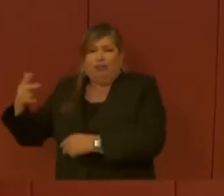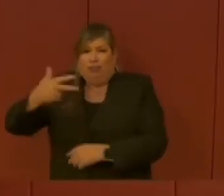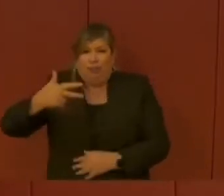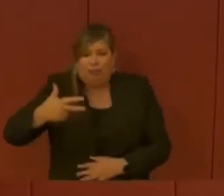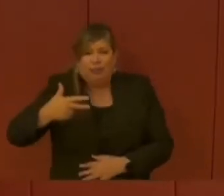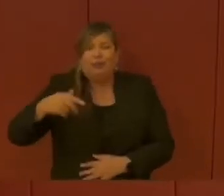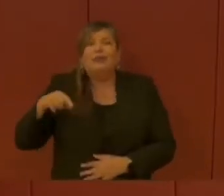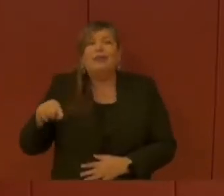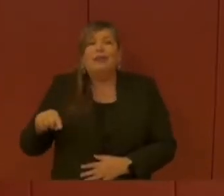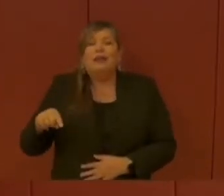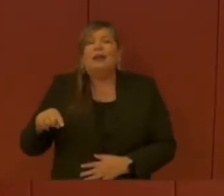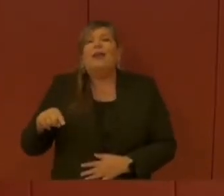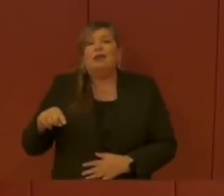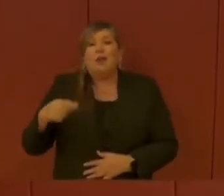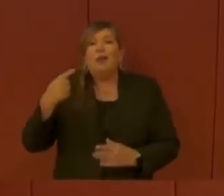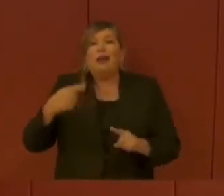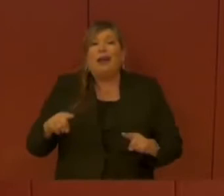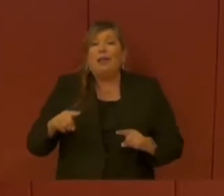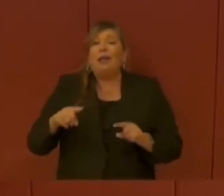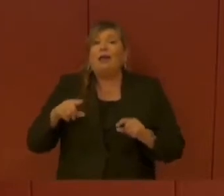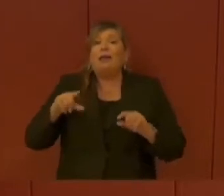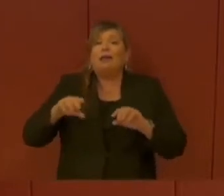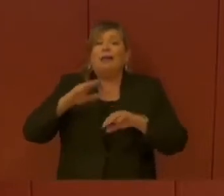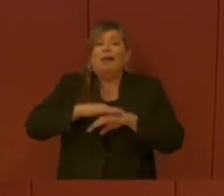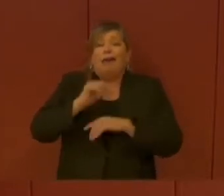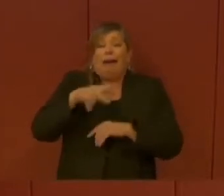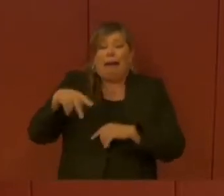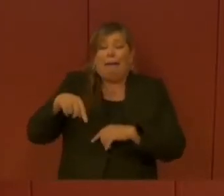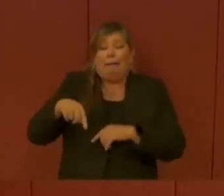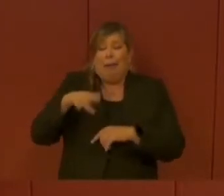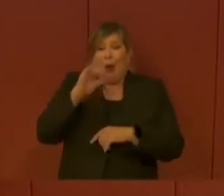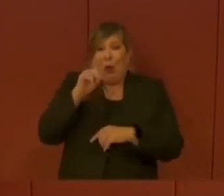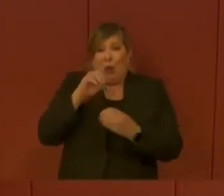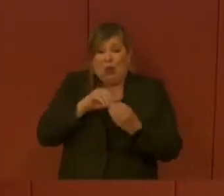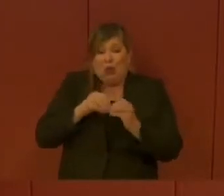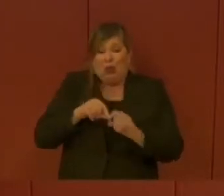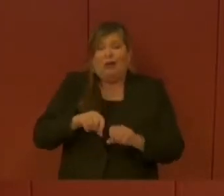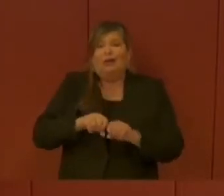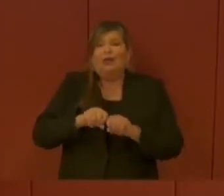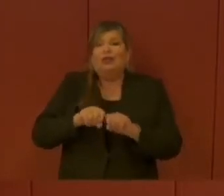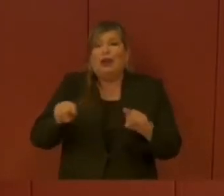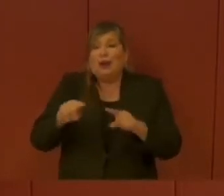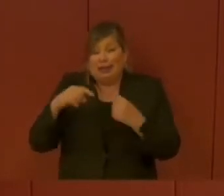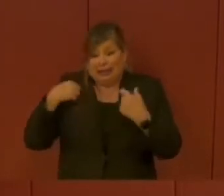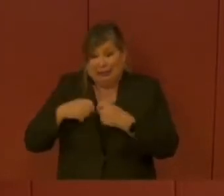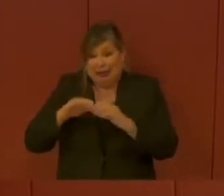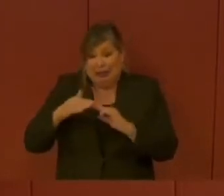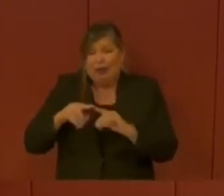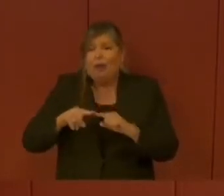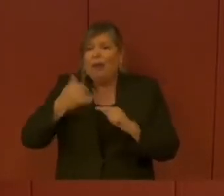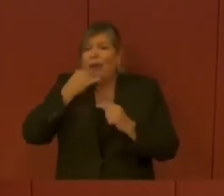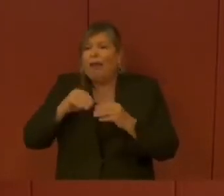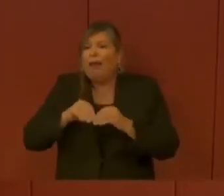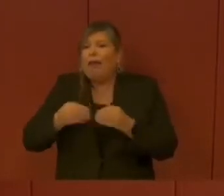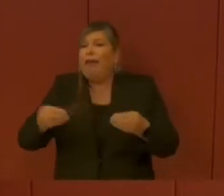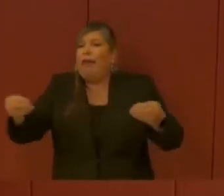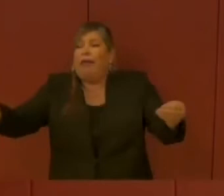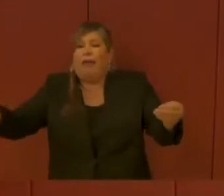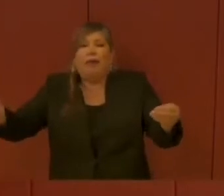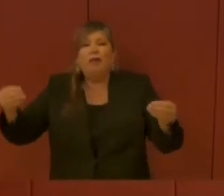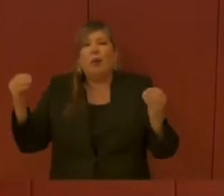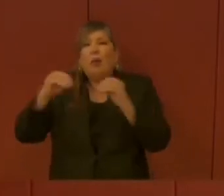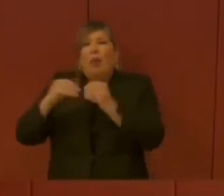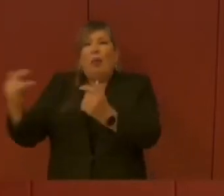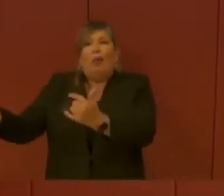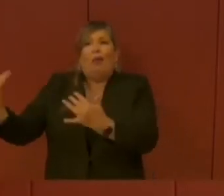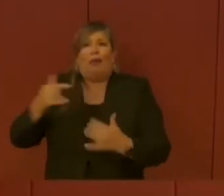was a code that went out on the app that was shared outside of the community. So your example, your question is spot on.